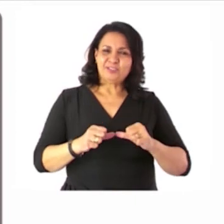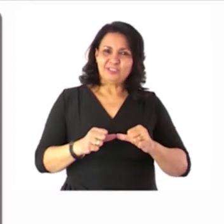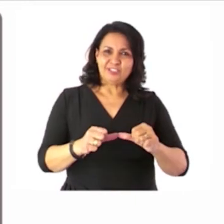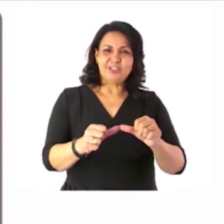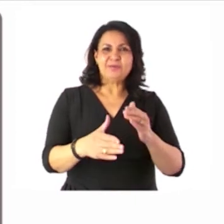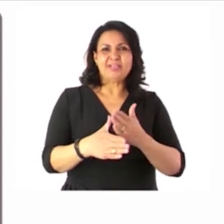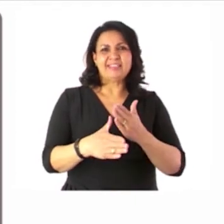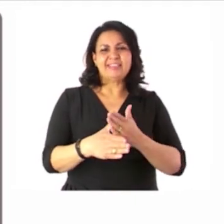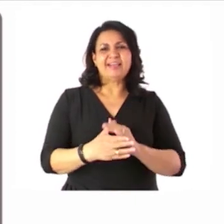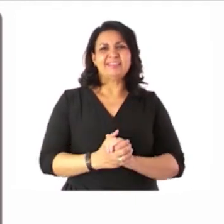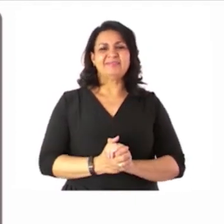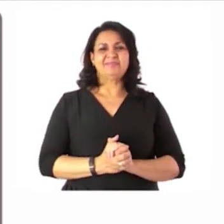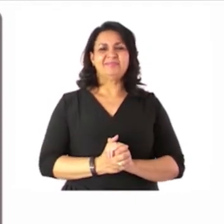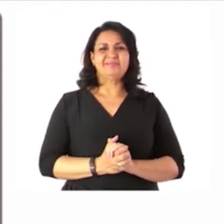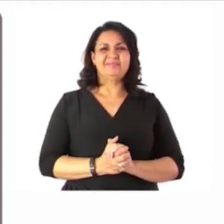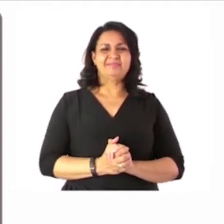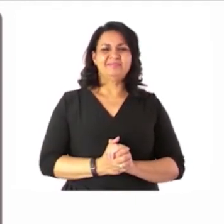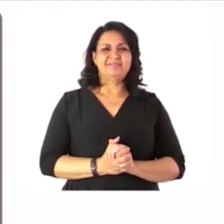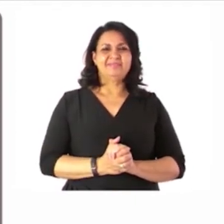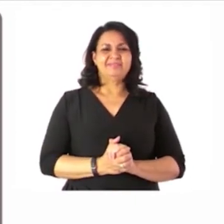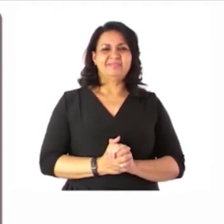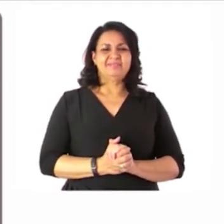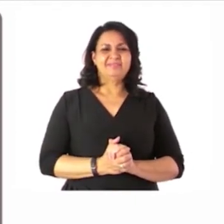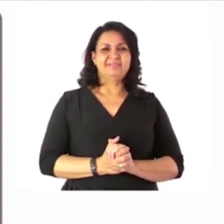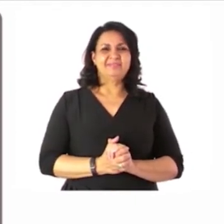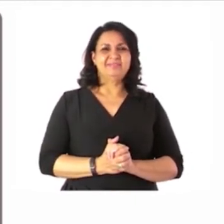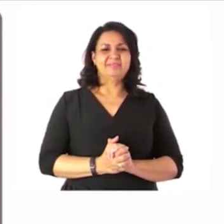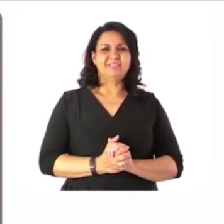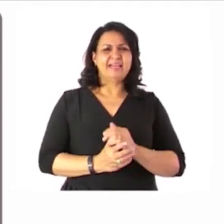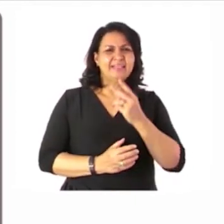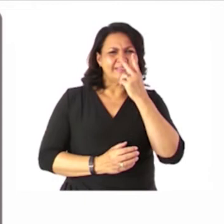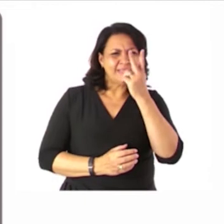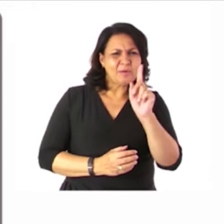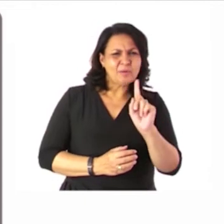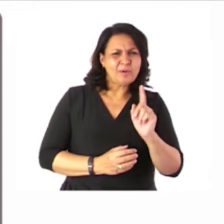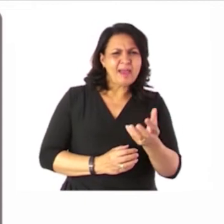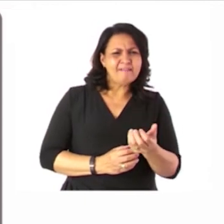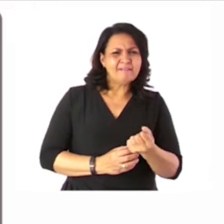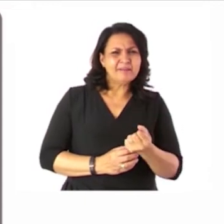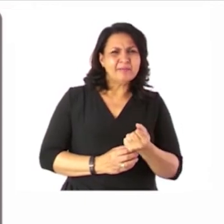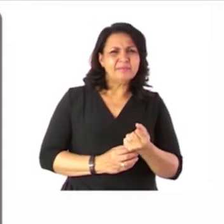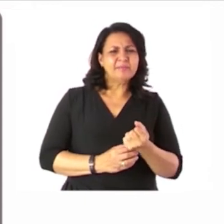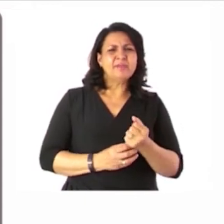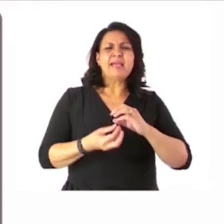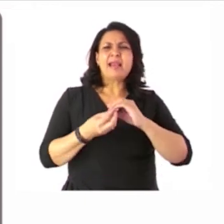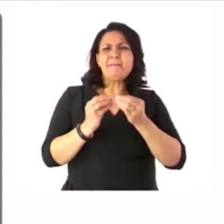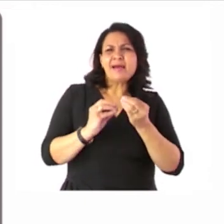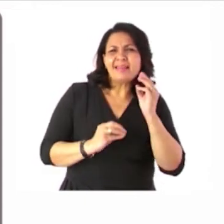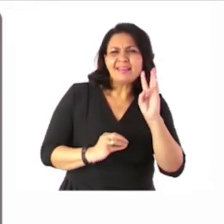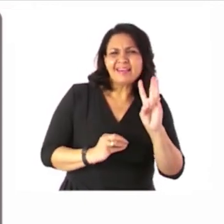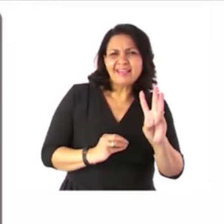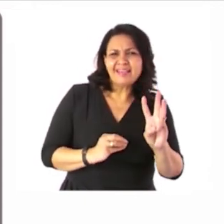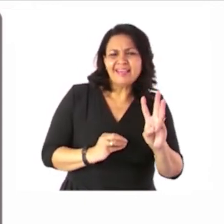on page 9? Let's see, what do we have? We have got number 3. So